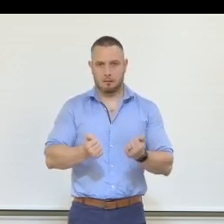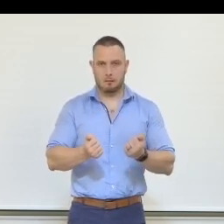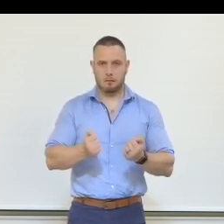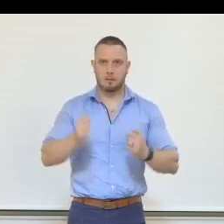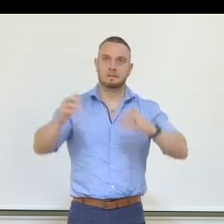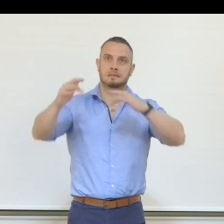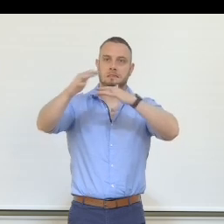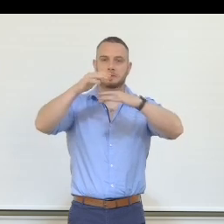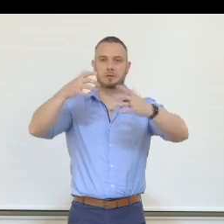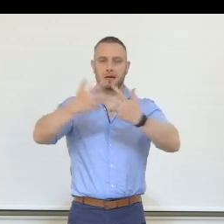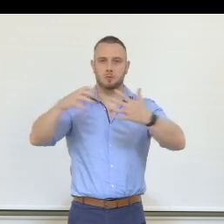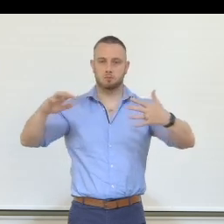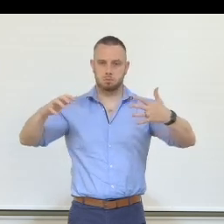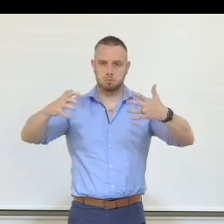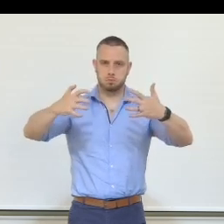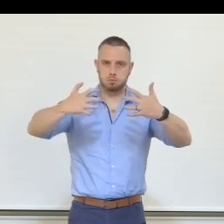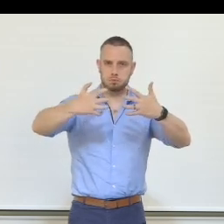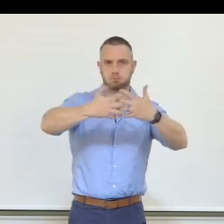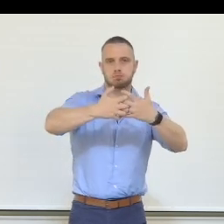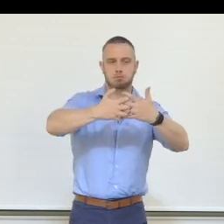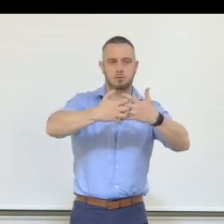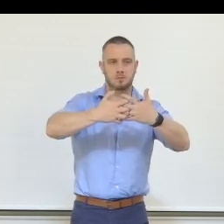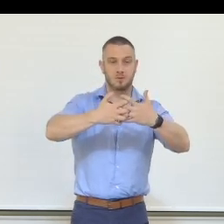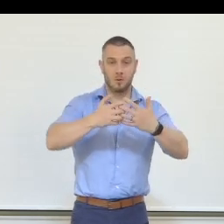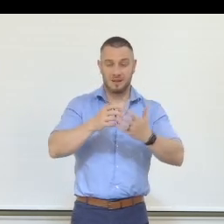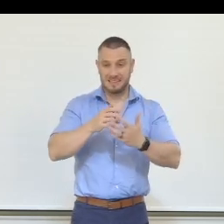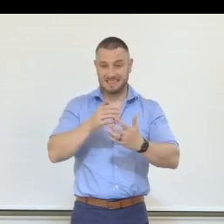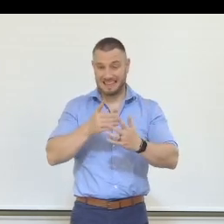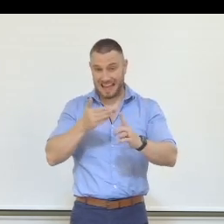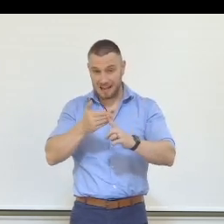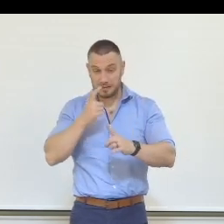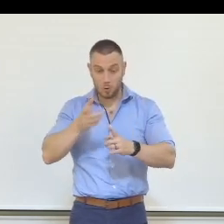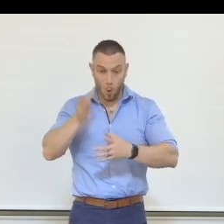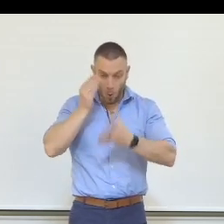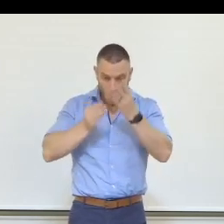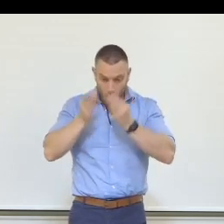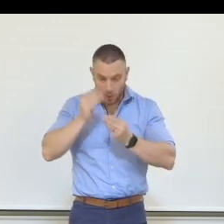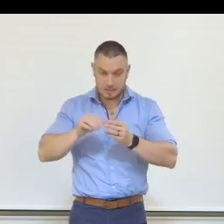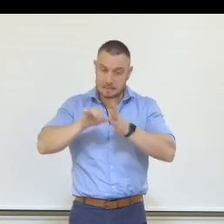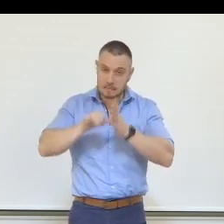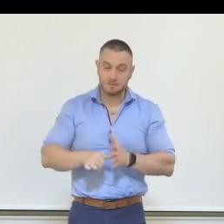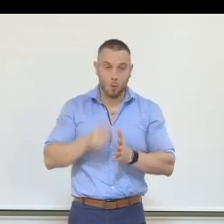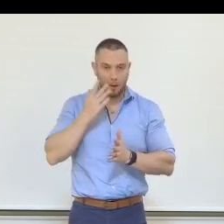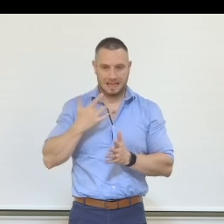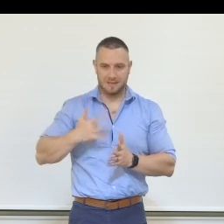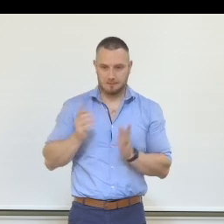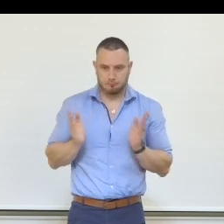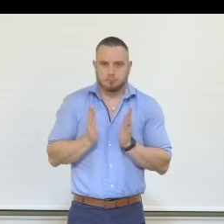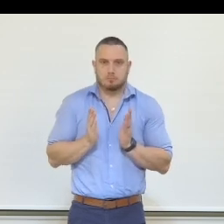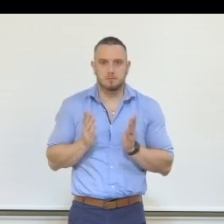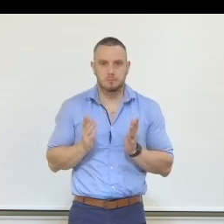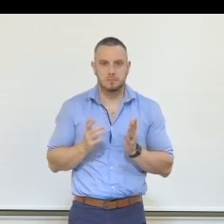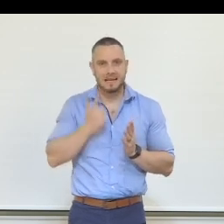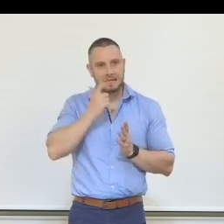space station. The question was, can you learn complex tasks in confinement, and can you keep a good level of a good